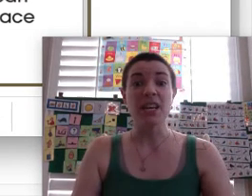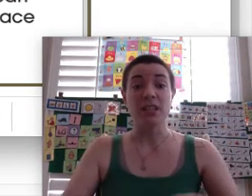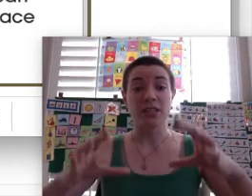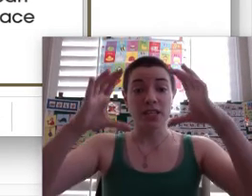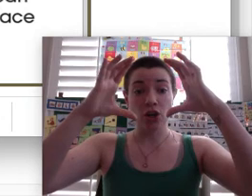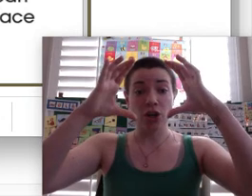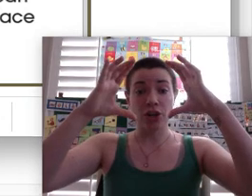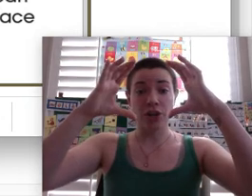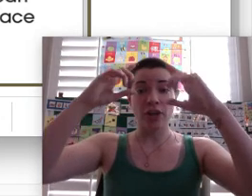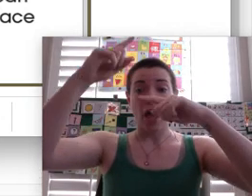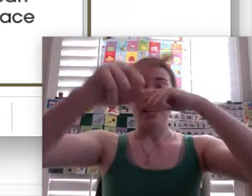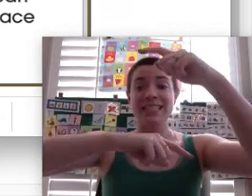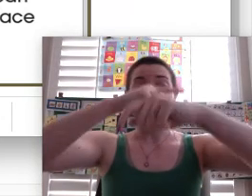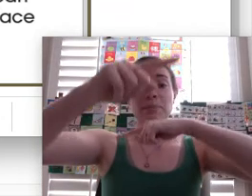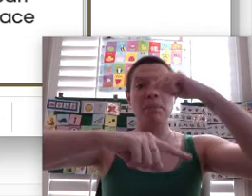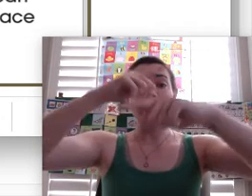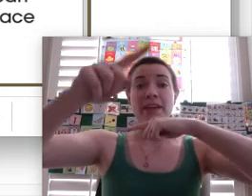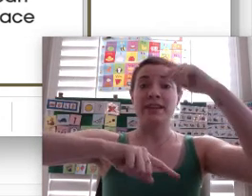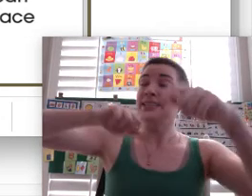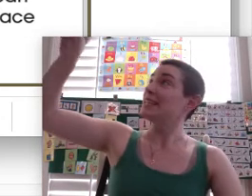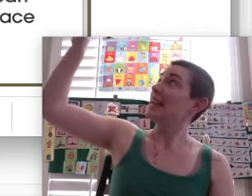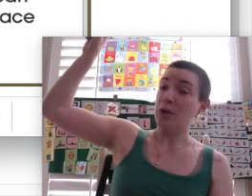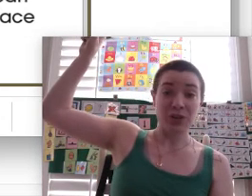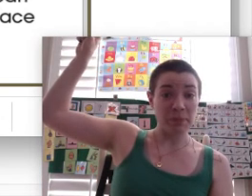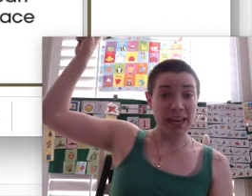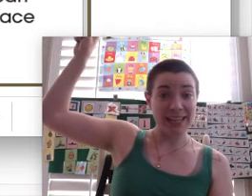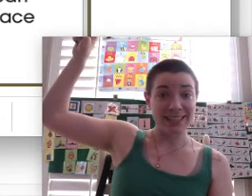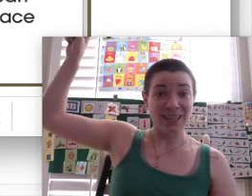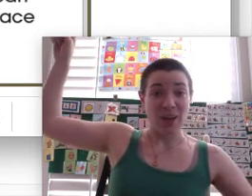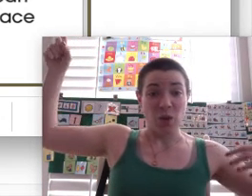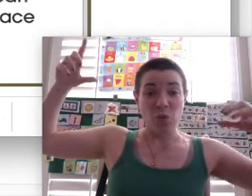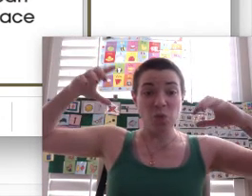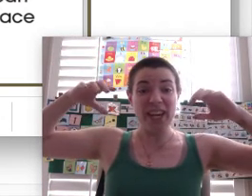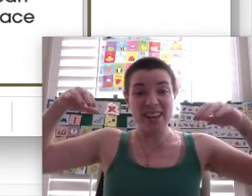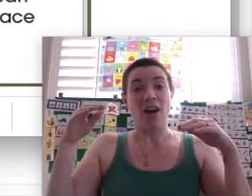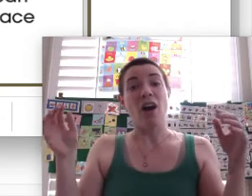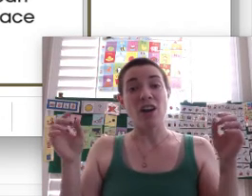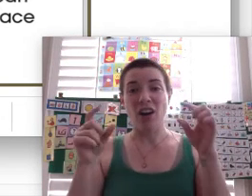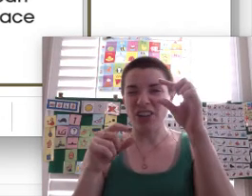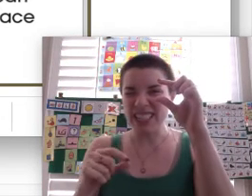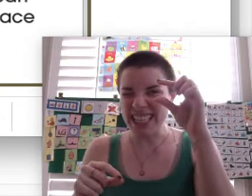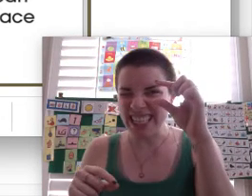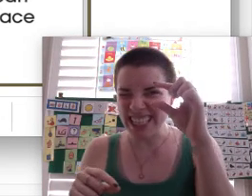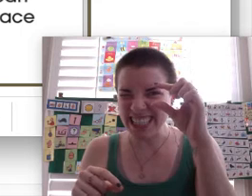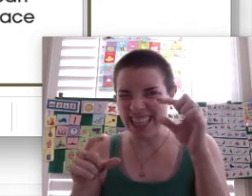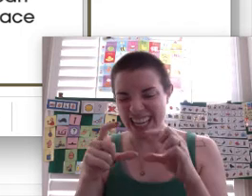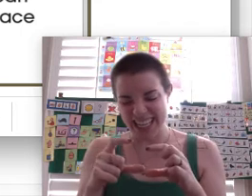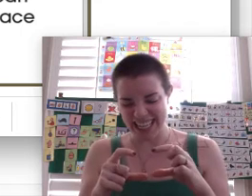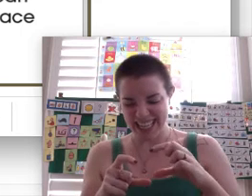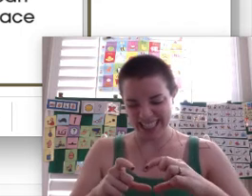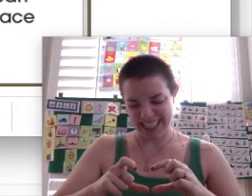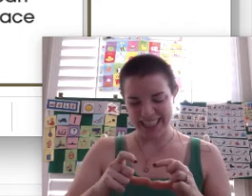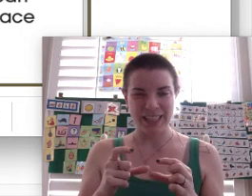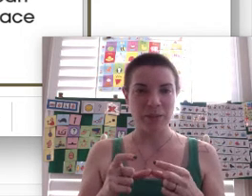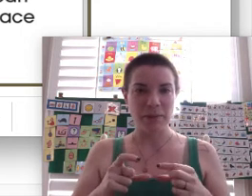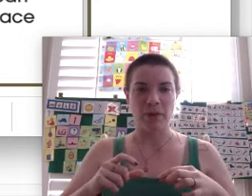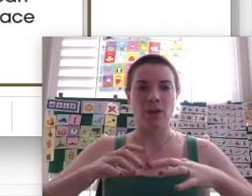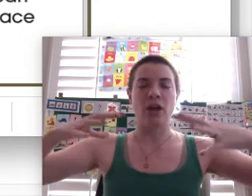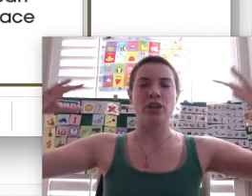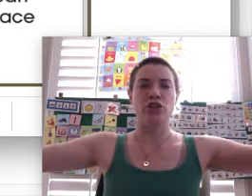It's because the Earth spins in outer space. We are all teeny tiny